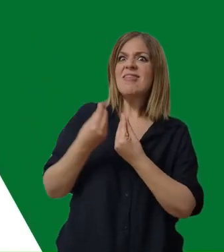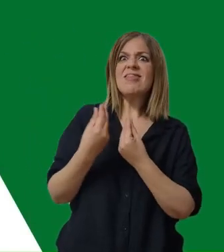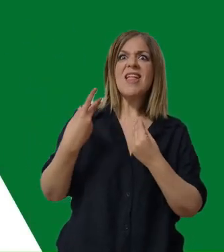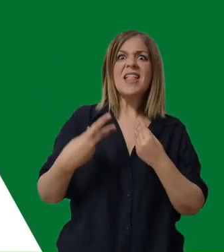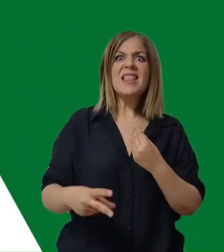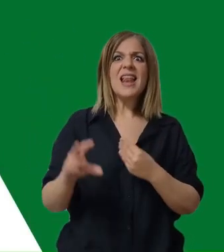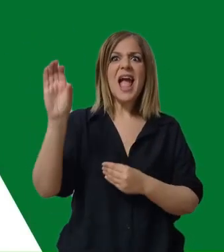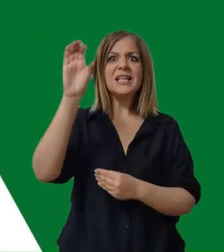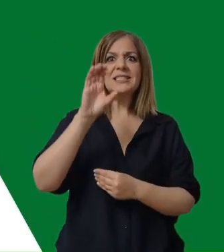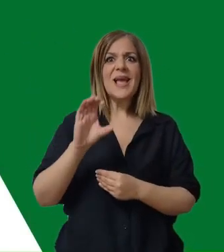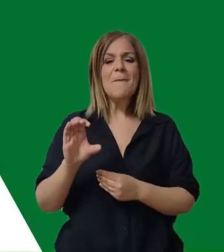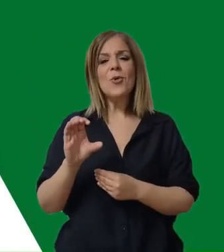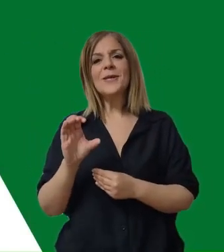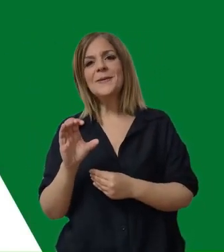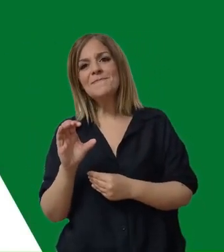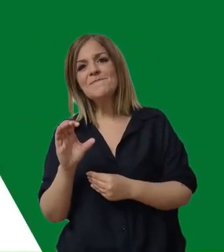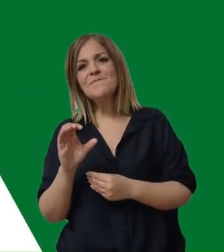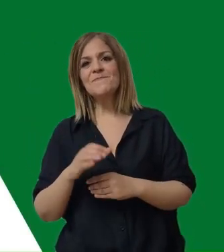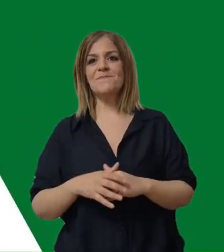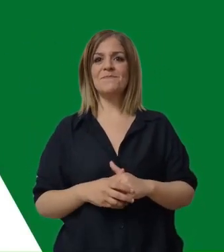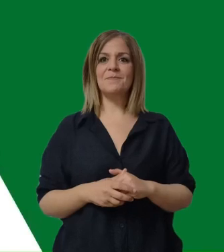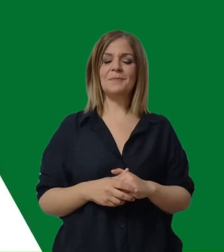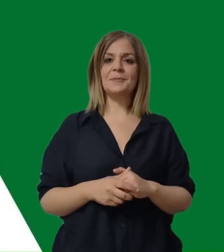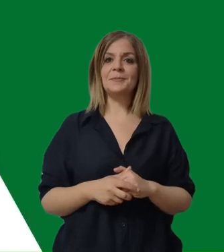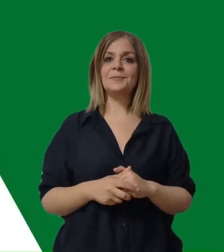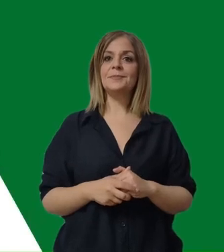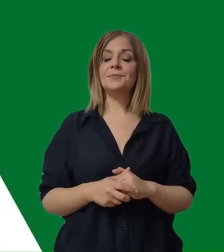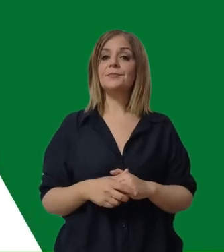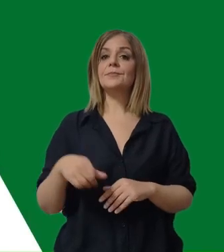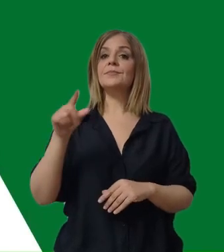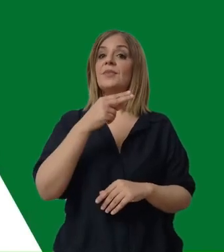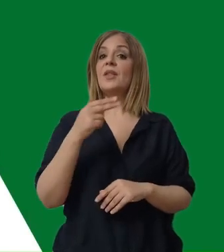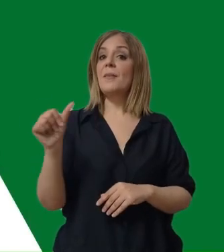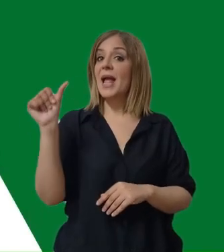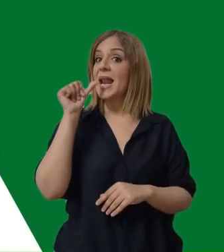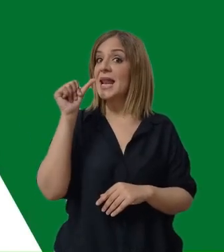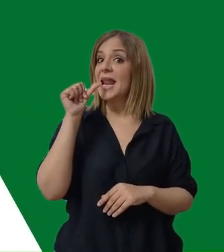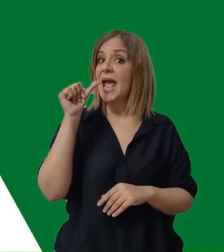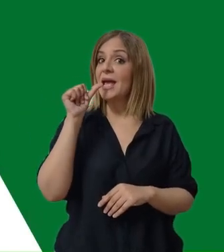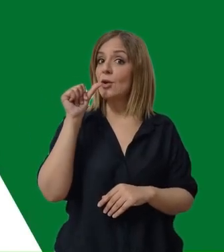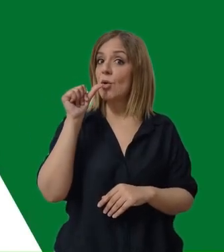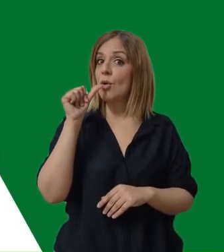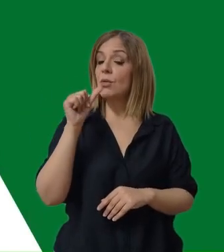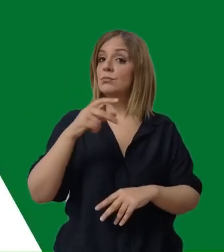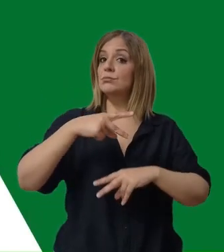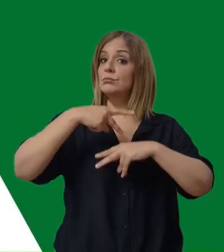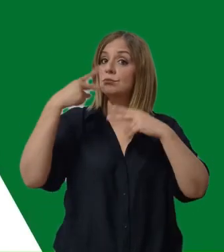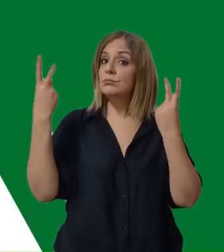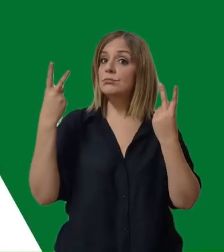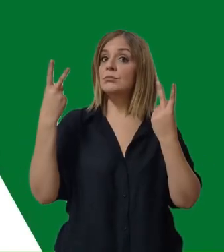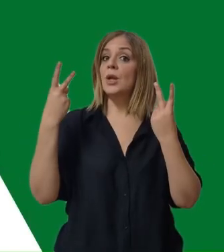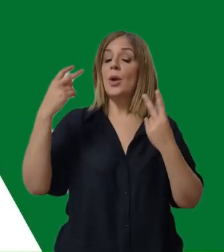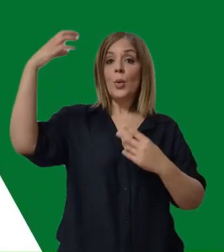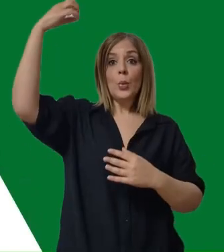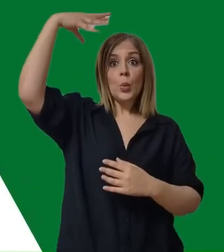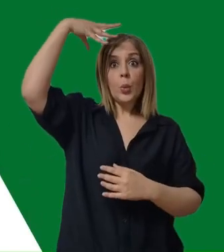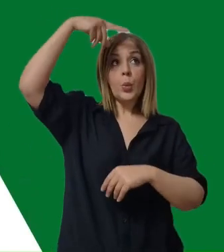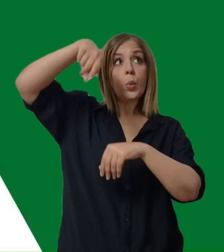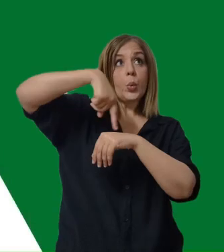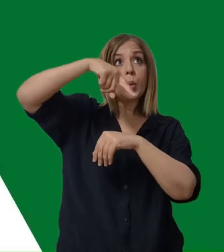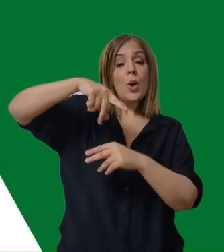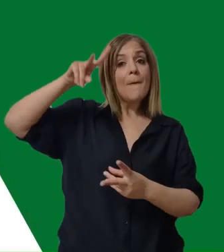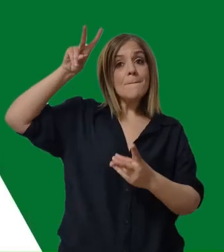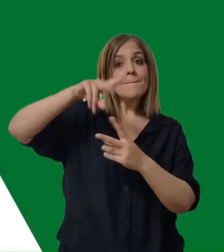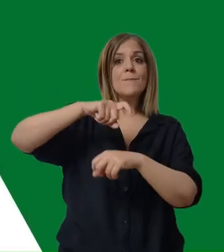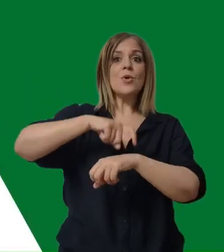other countries. And about water, we can take shorter showers, we can fix